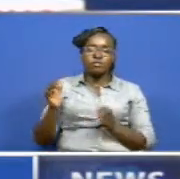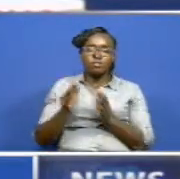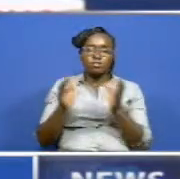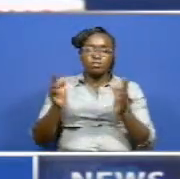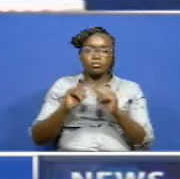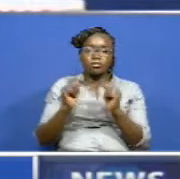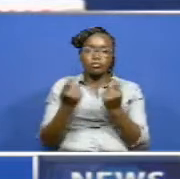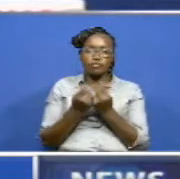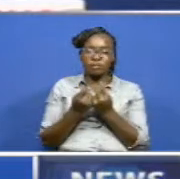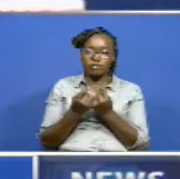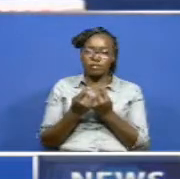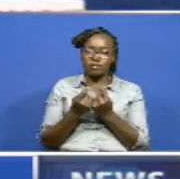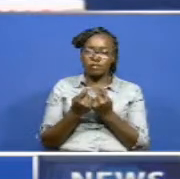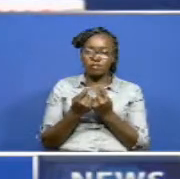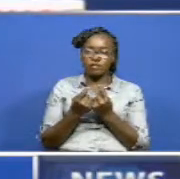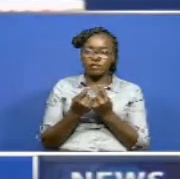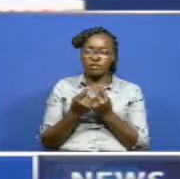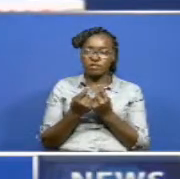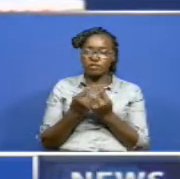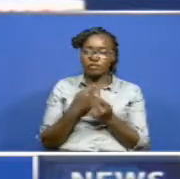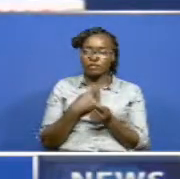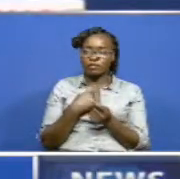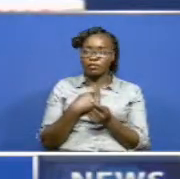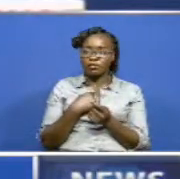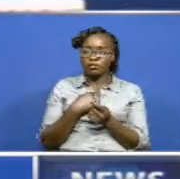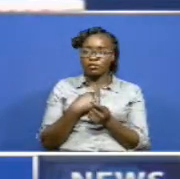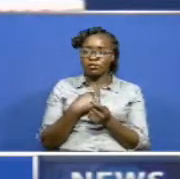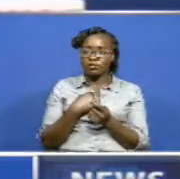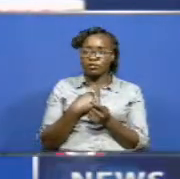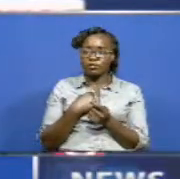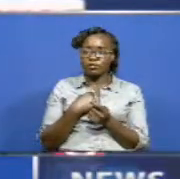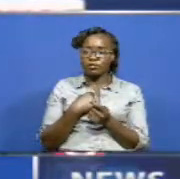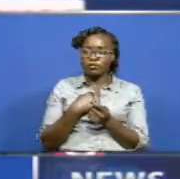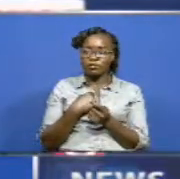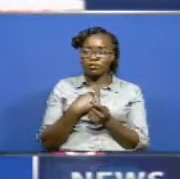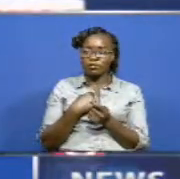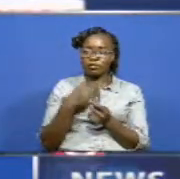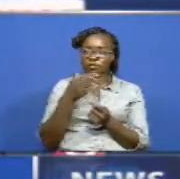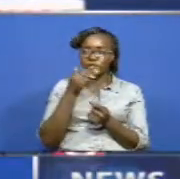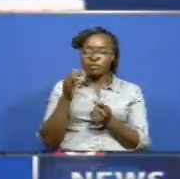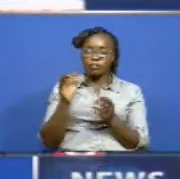on the world, and I think for me with the best coach,